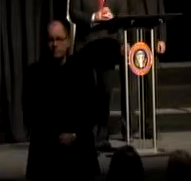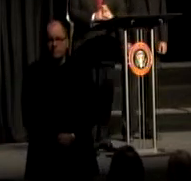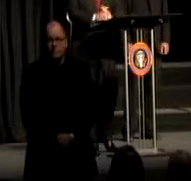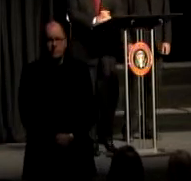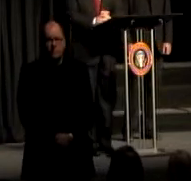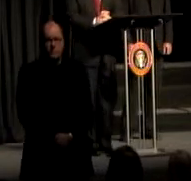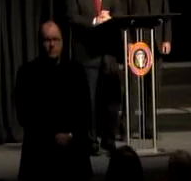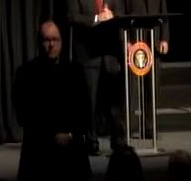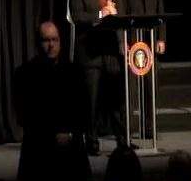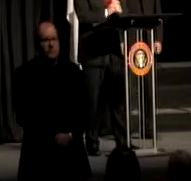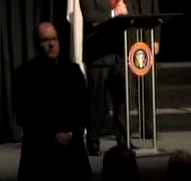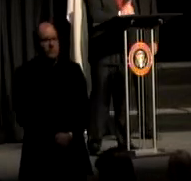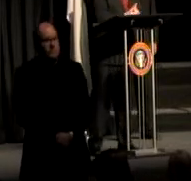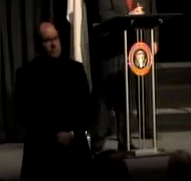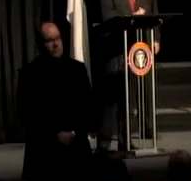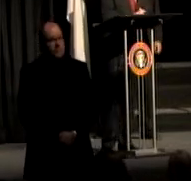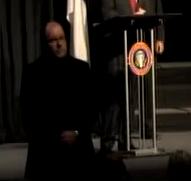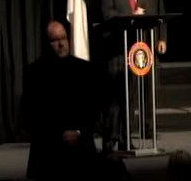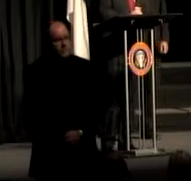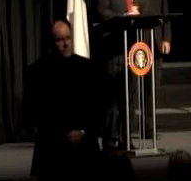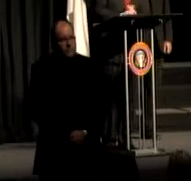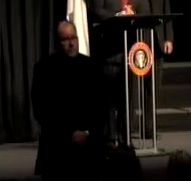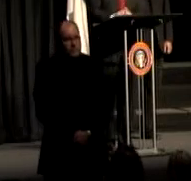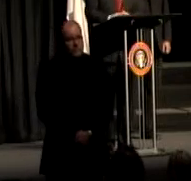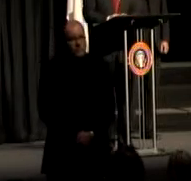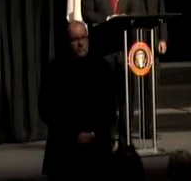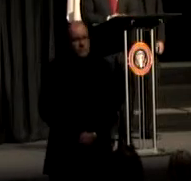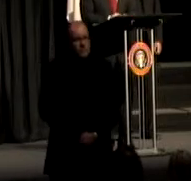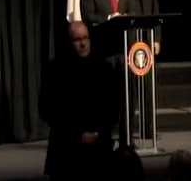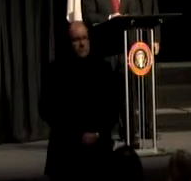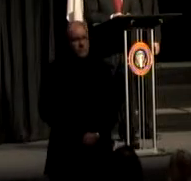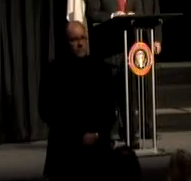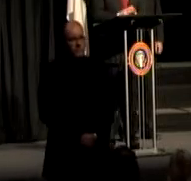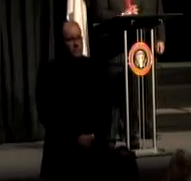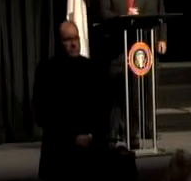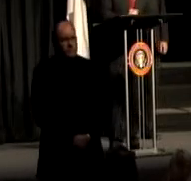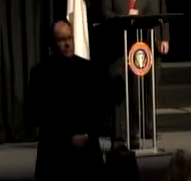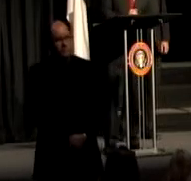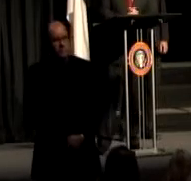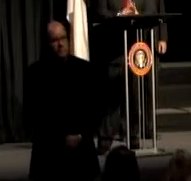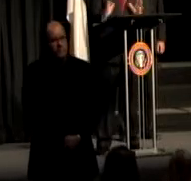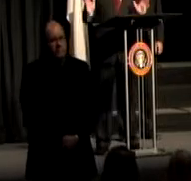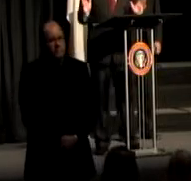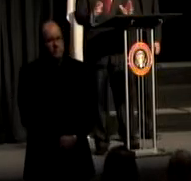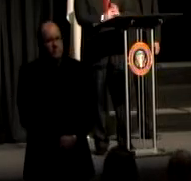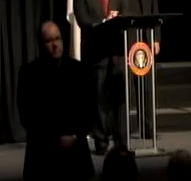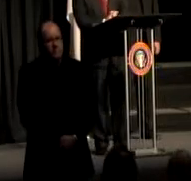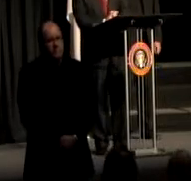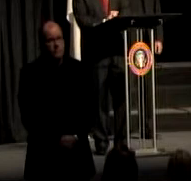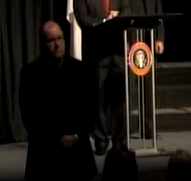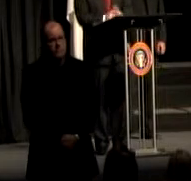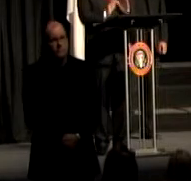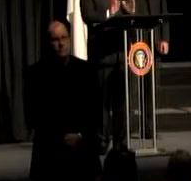and then financial I believe the financial aspect of the church is very important and I would like to use an analogy that we can all understand